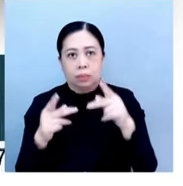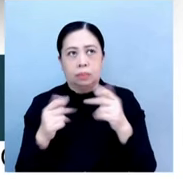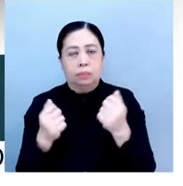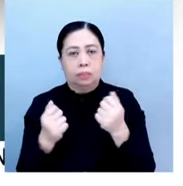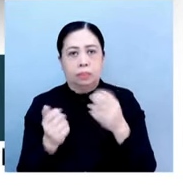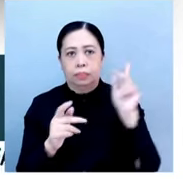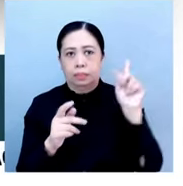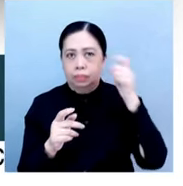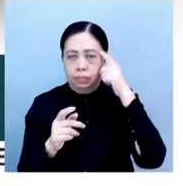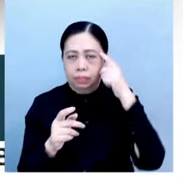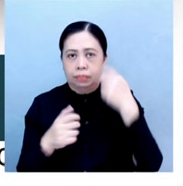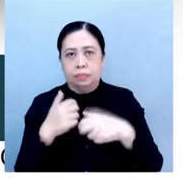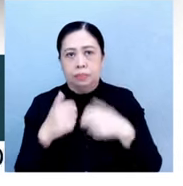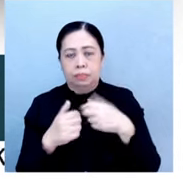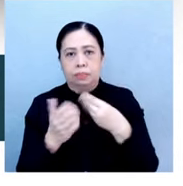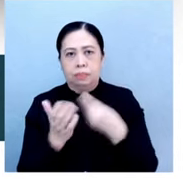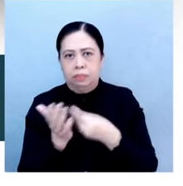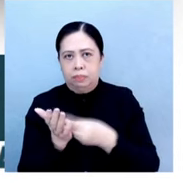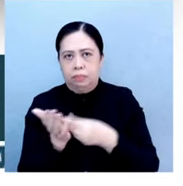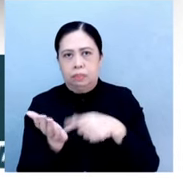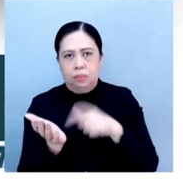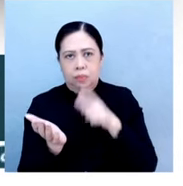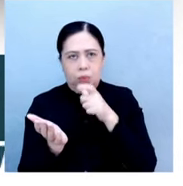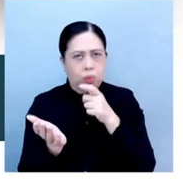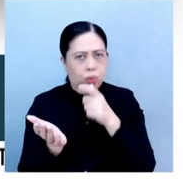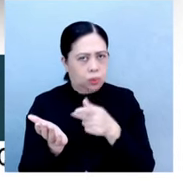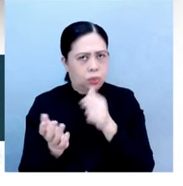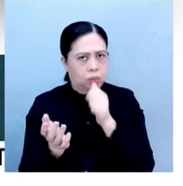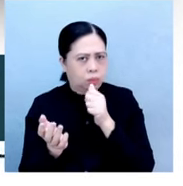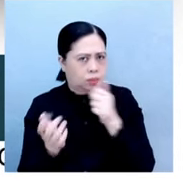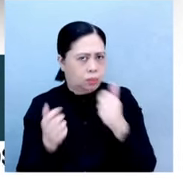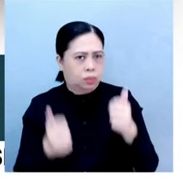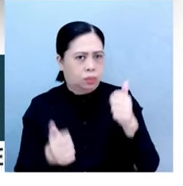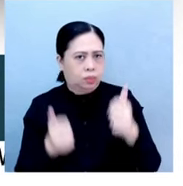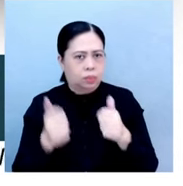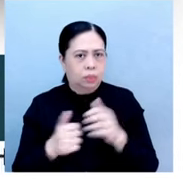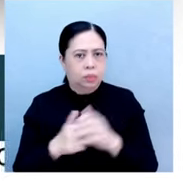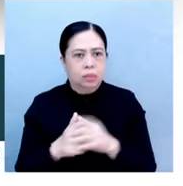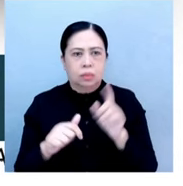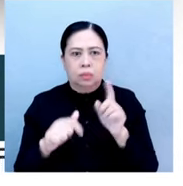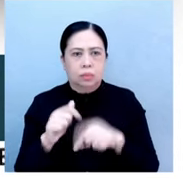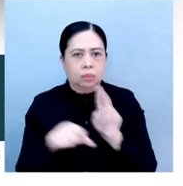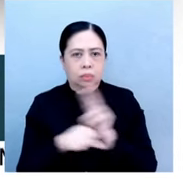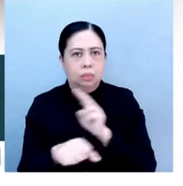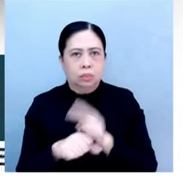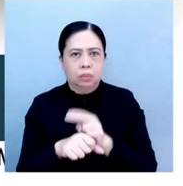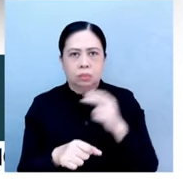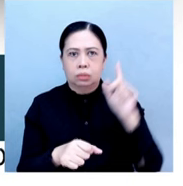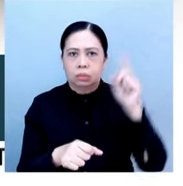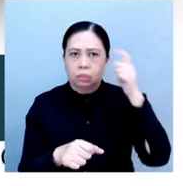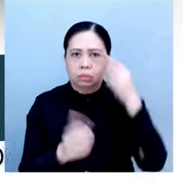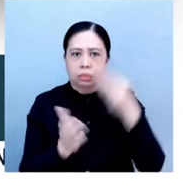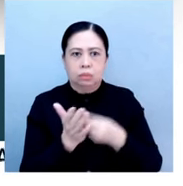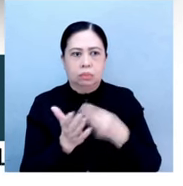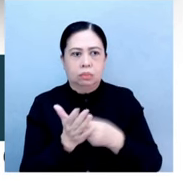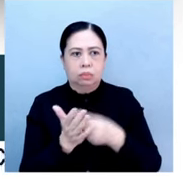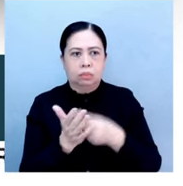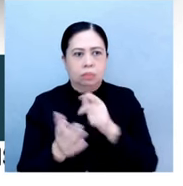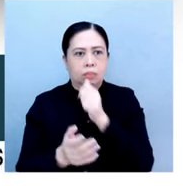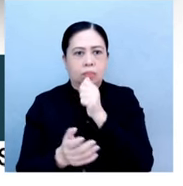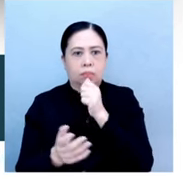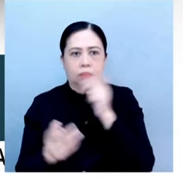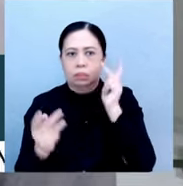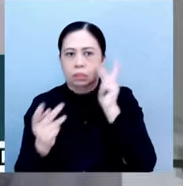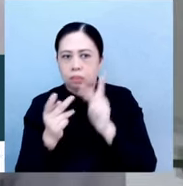may problema tayo. Illegal yun eh. Dahil you cannot, you know, use public funds for a private purpose. Mm-mm. Katulad ng